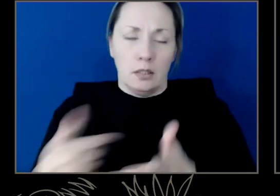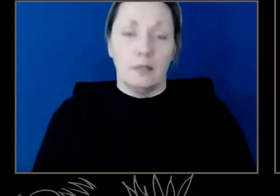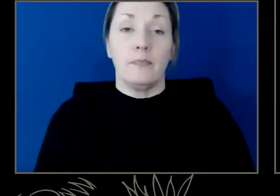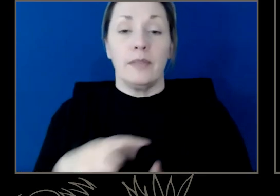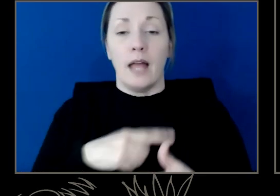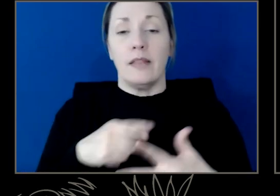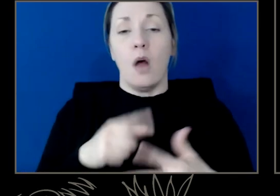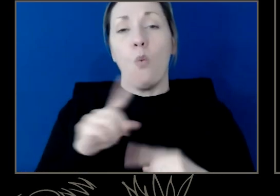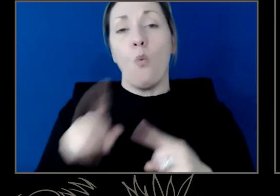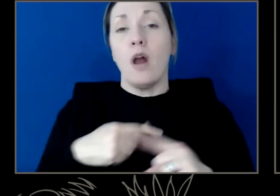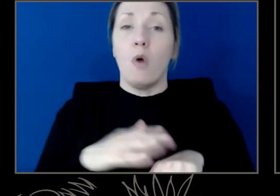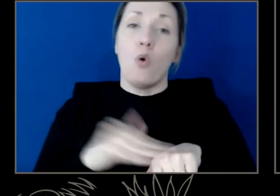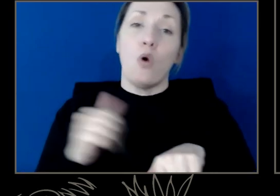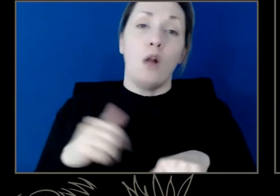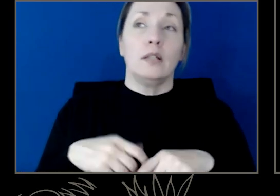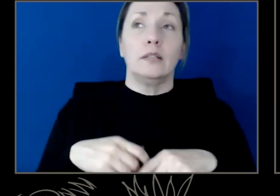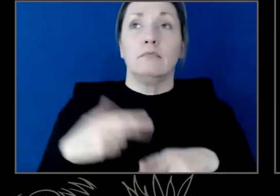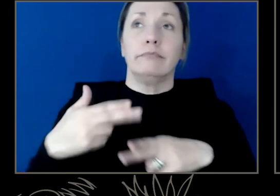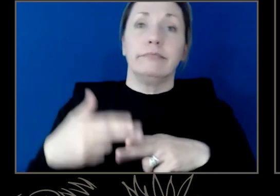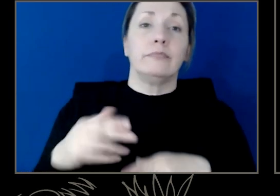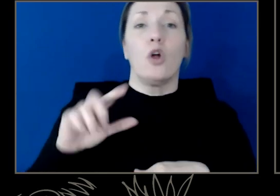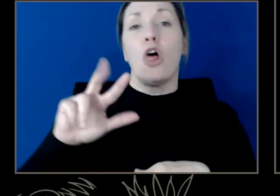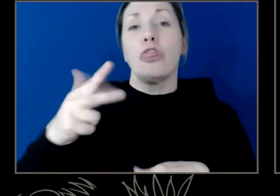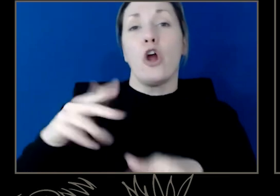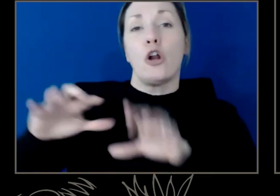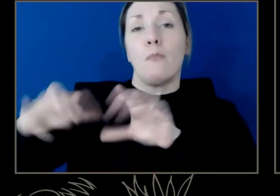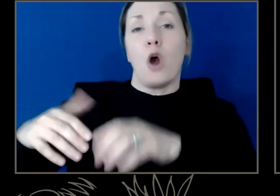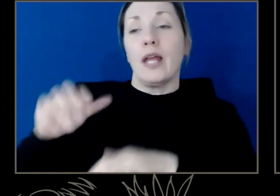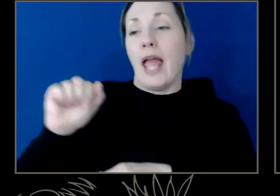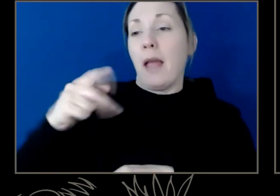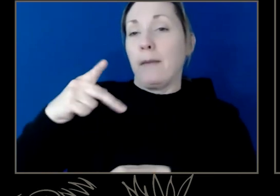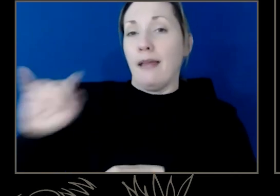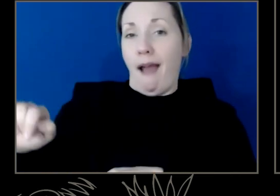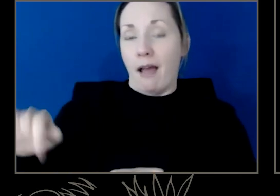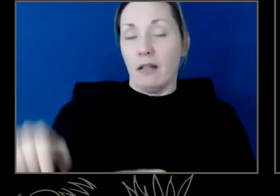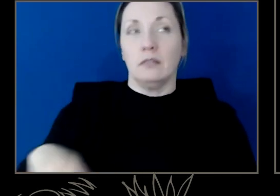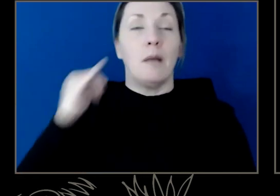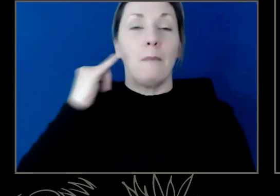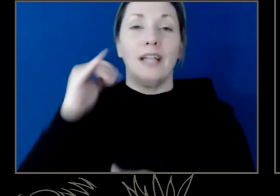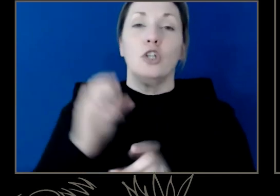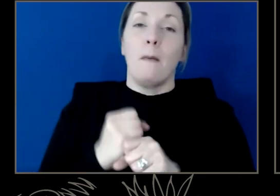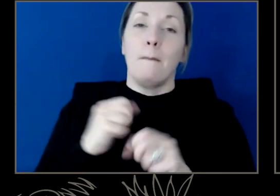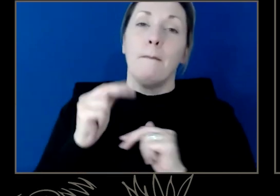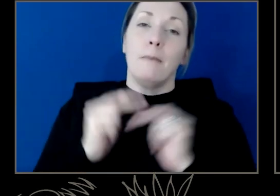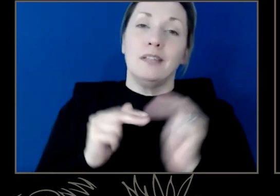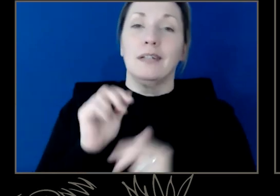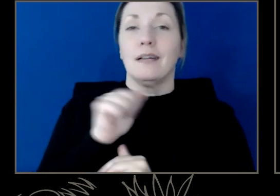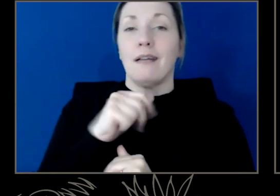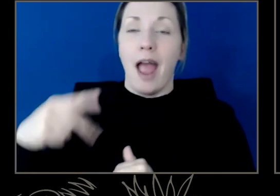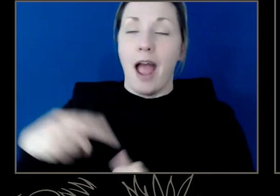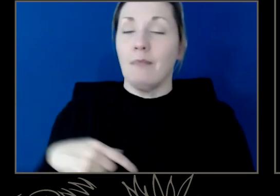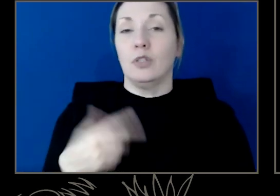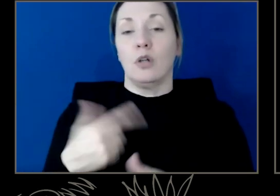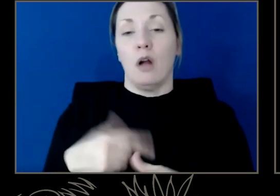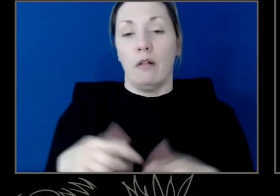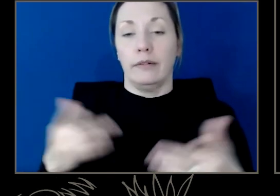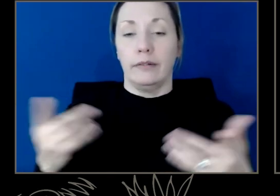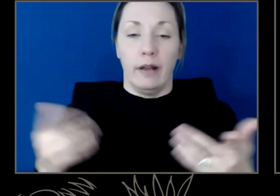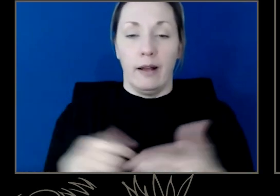calling third-party APIs? Imagine you're building an app and you need to call the OpenAI API to do some